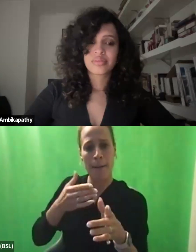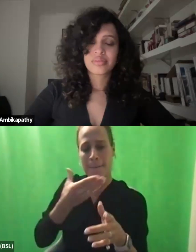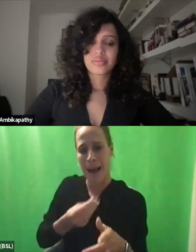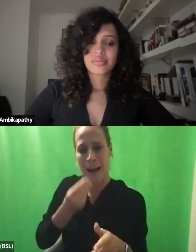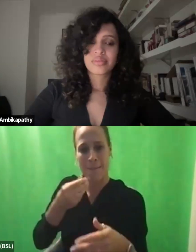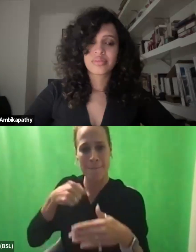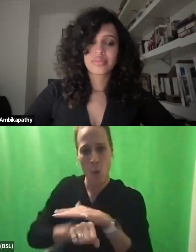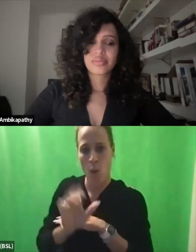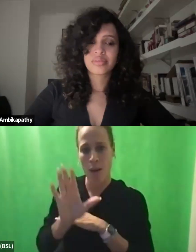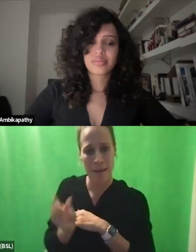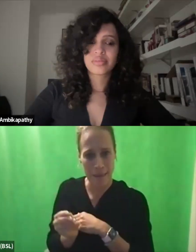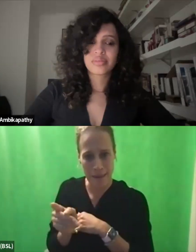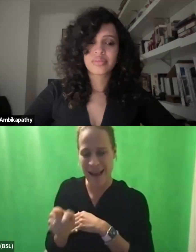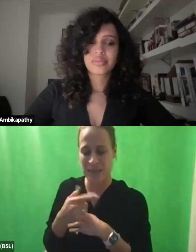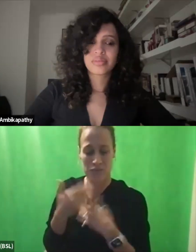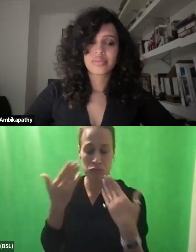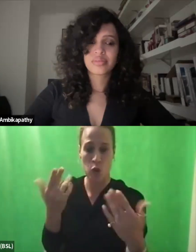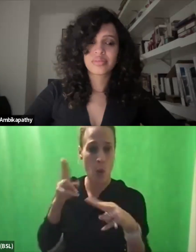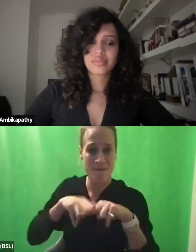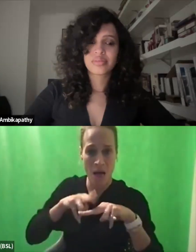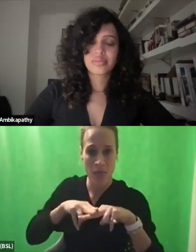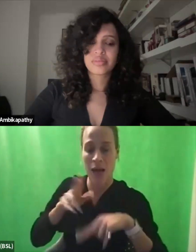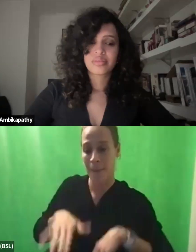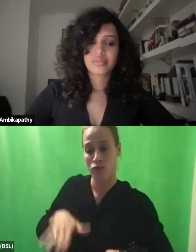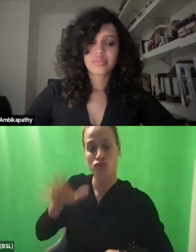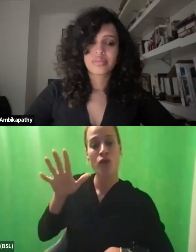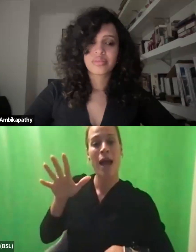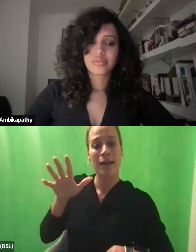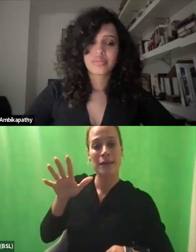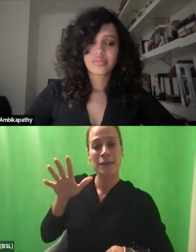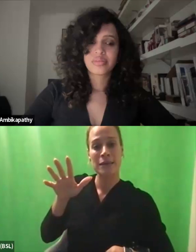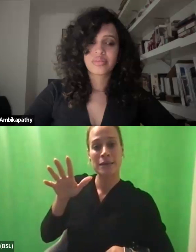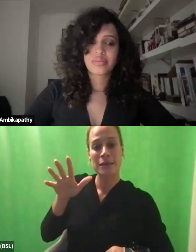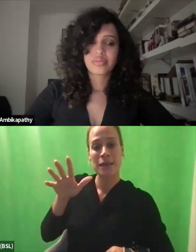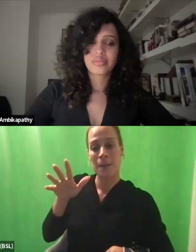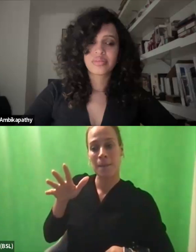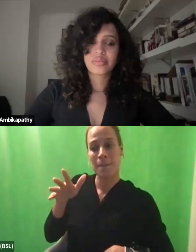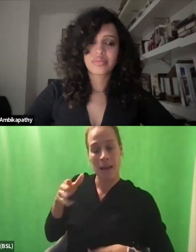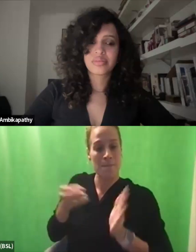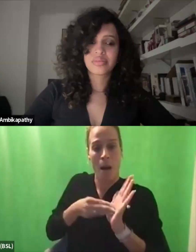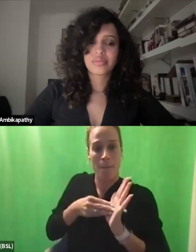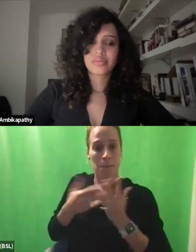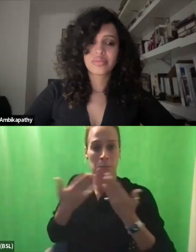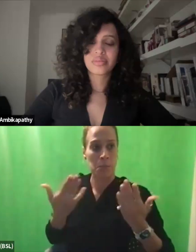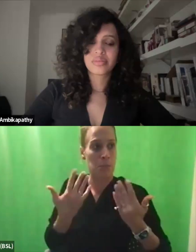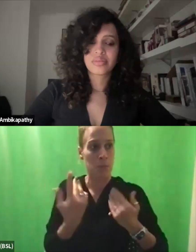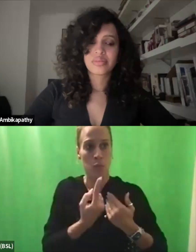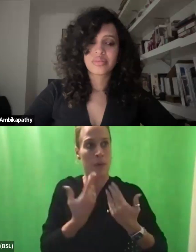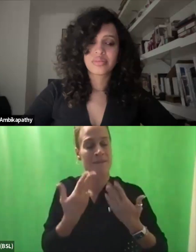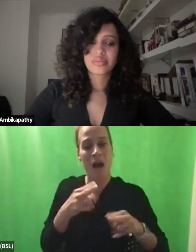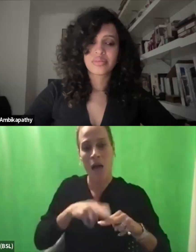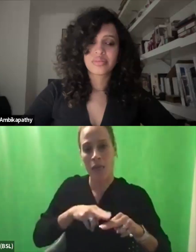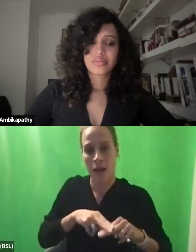who does not know his father, who's been raised by his mother, and who